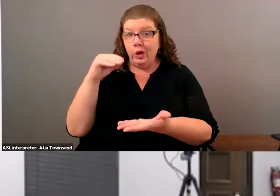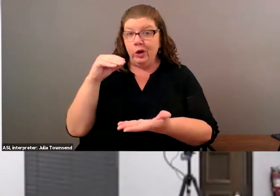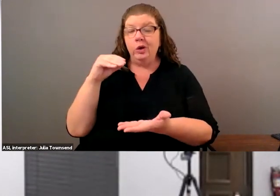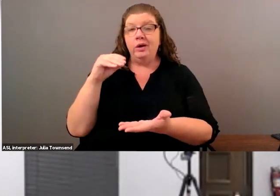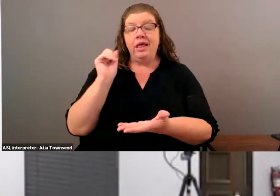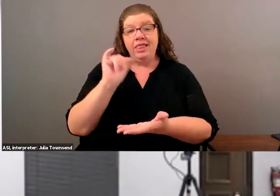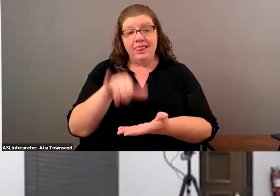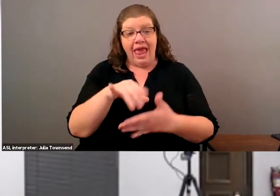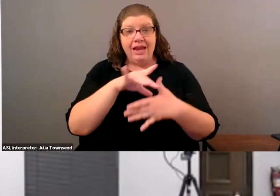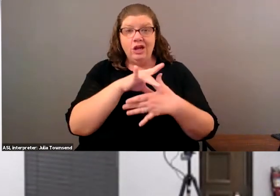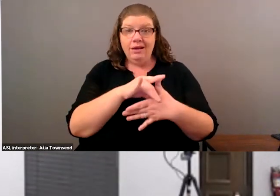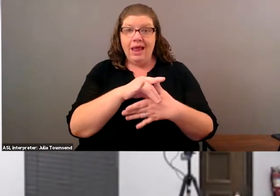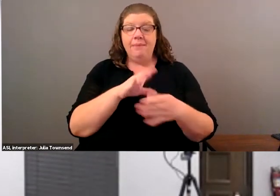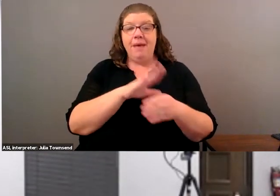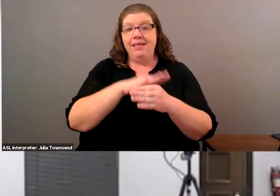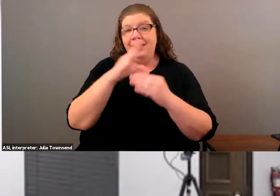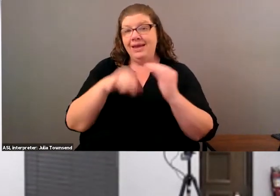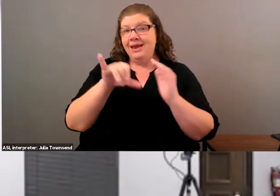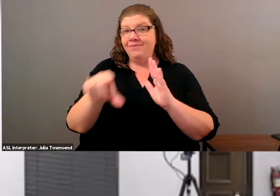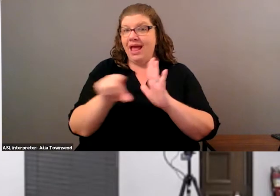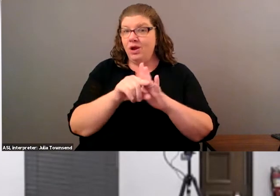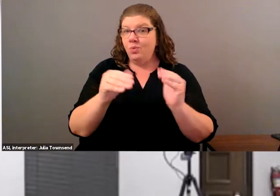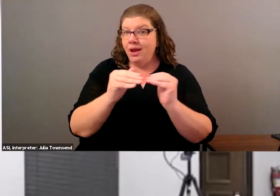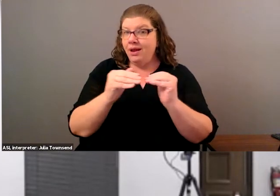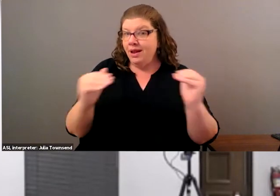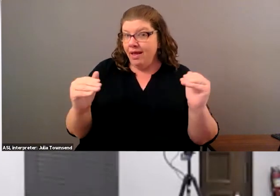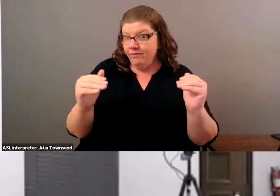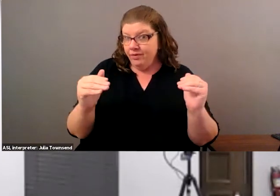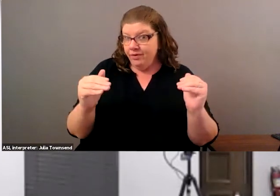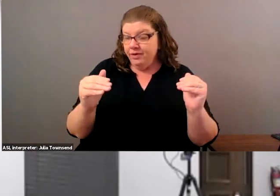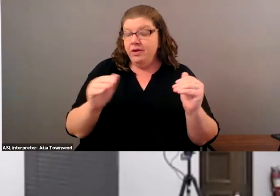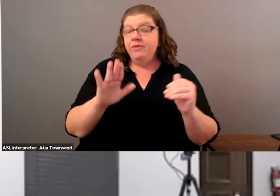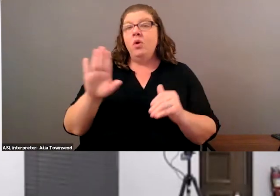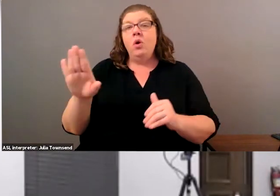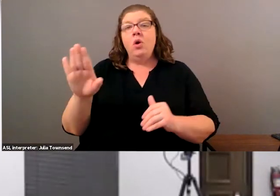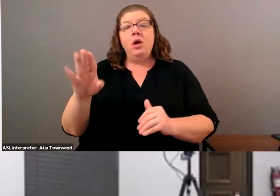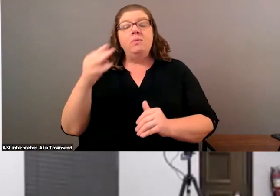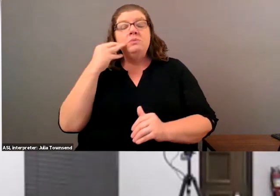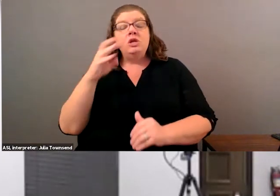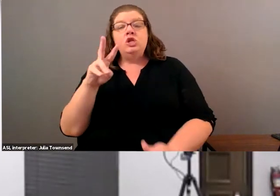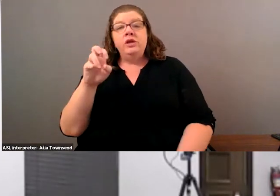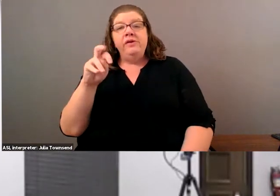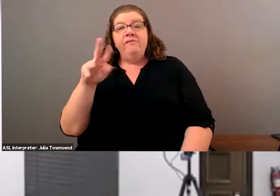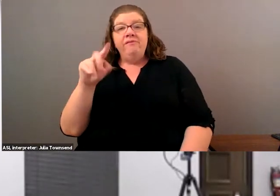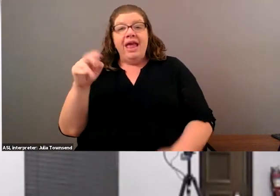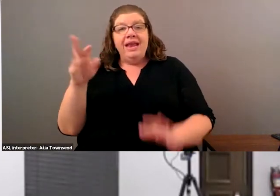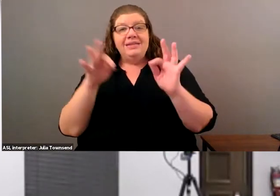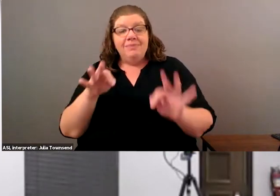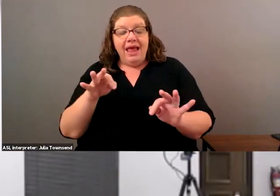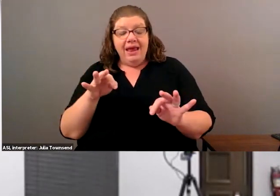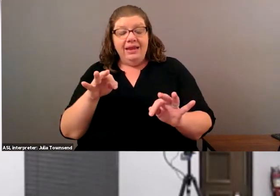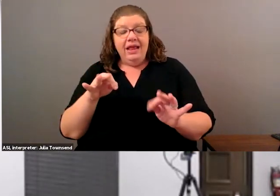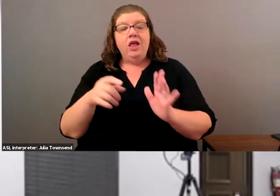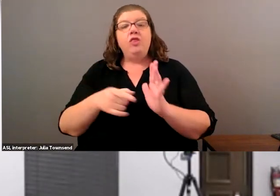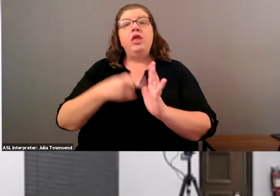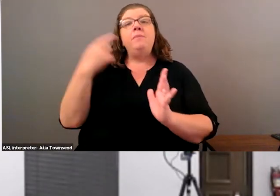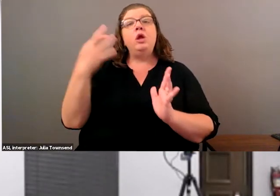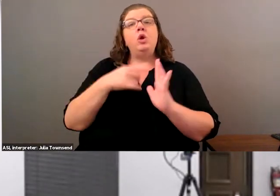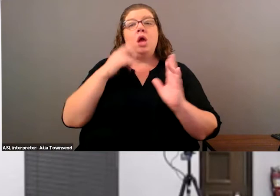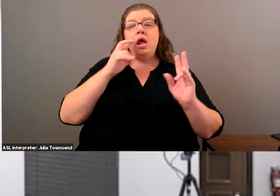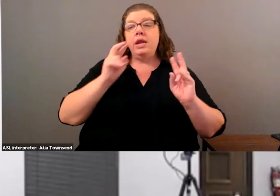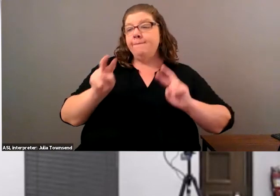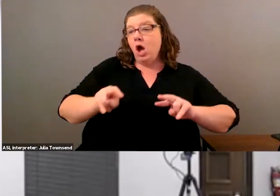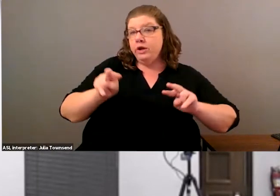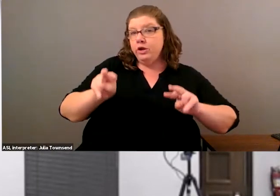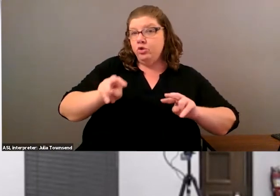end of that grade level. And so the purpose of what Mr. Vance is explaining is that through periodic monitoring, through